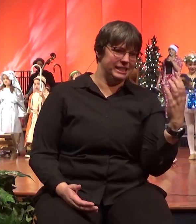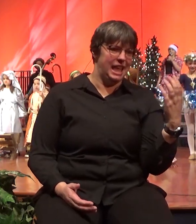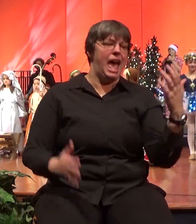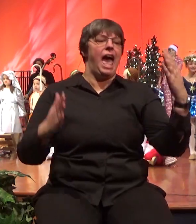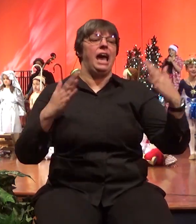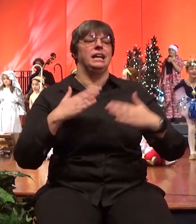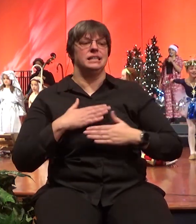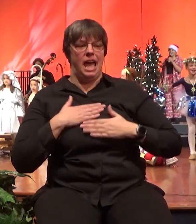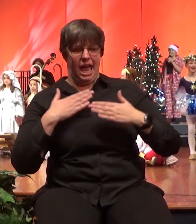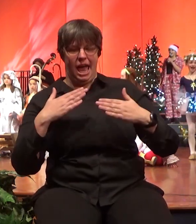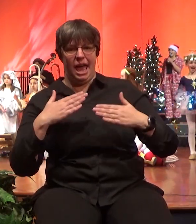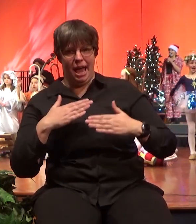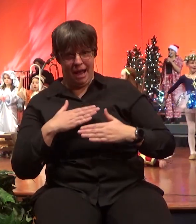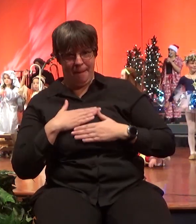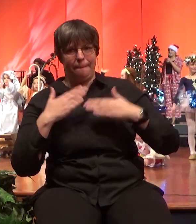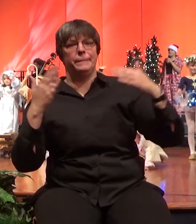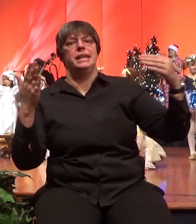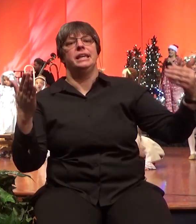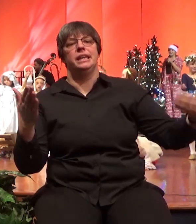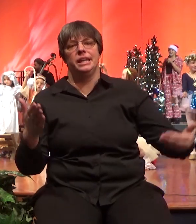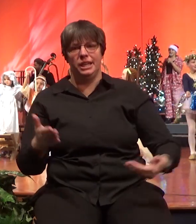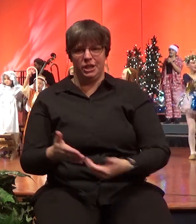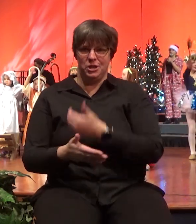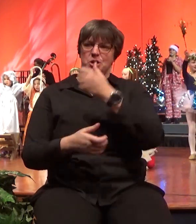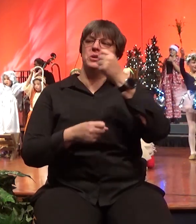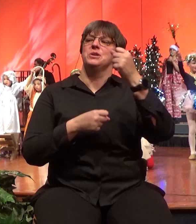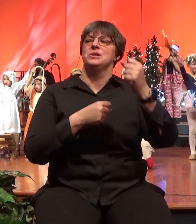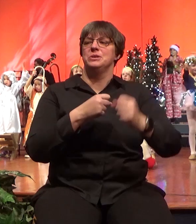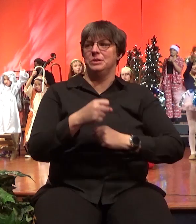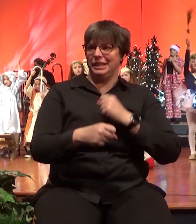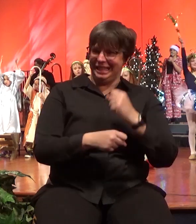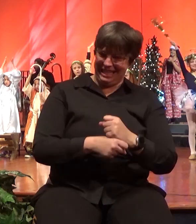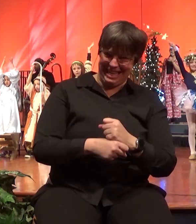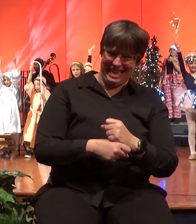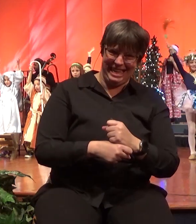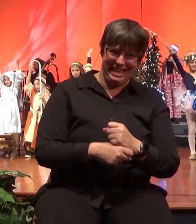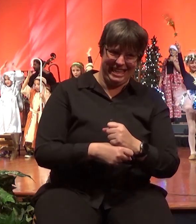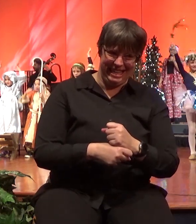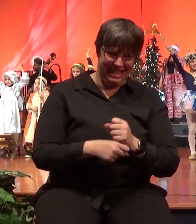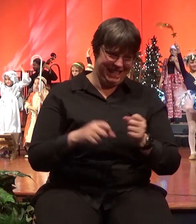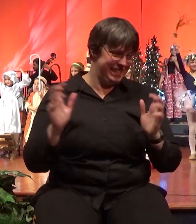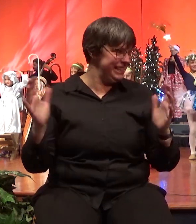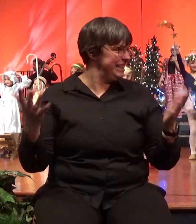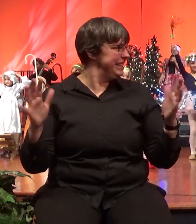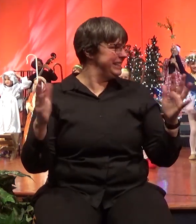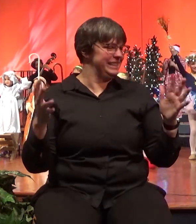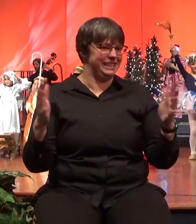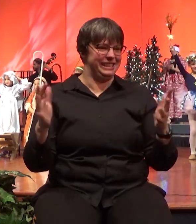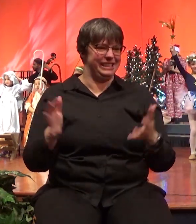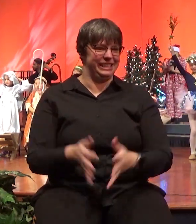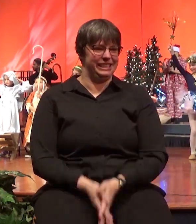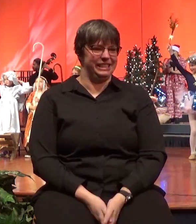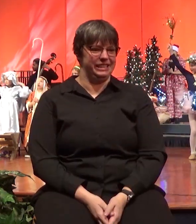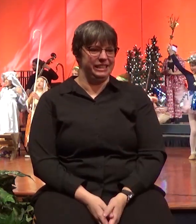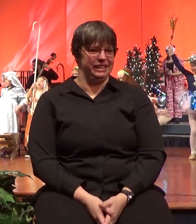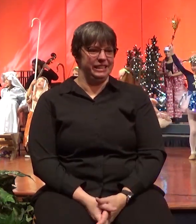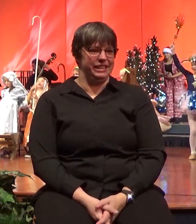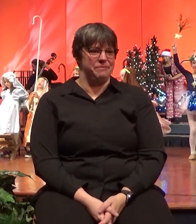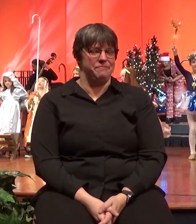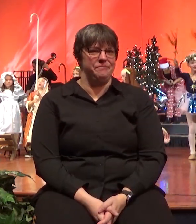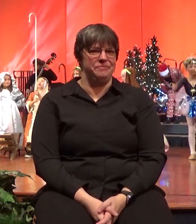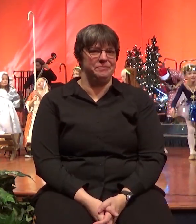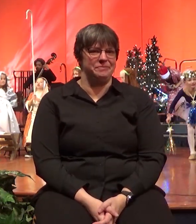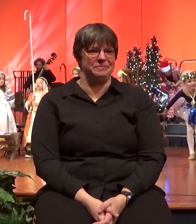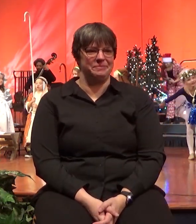Christmas and a happy new year.